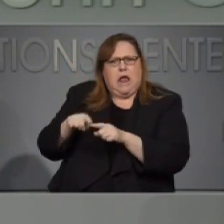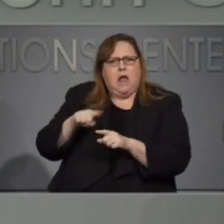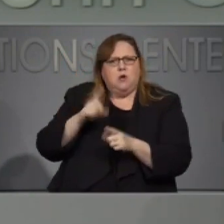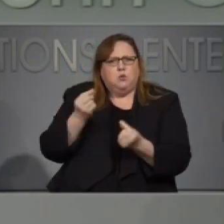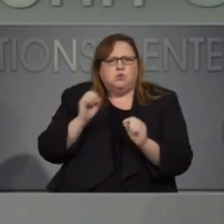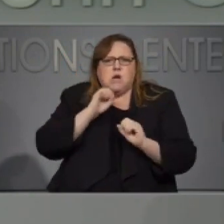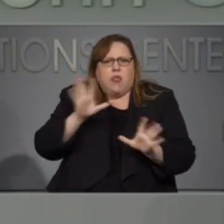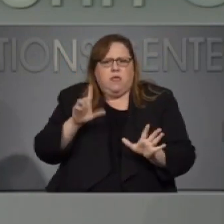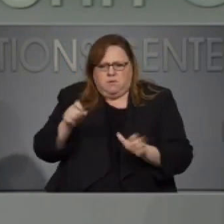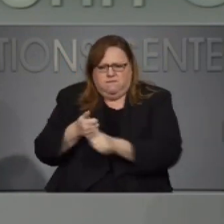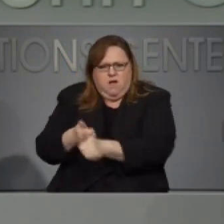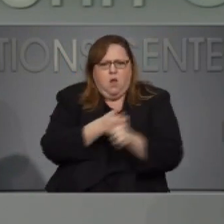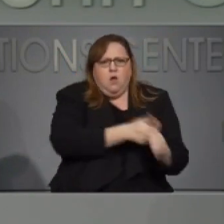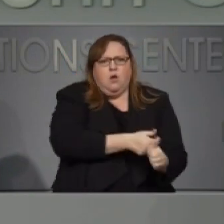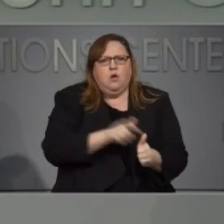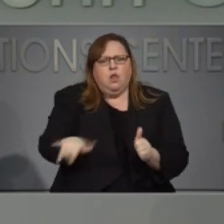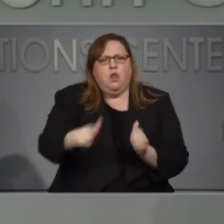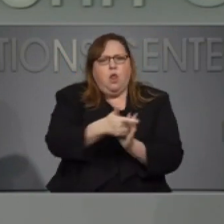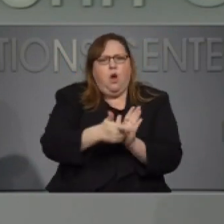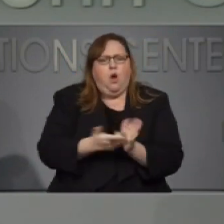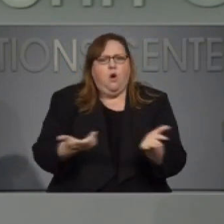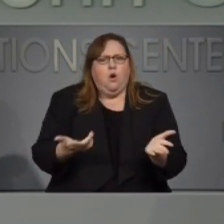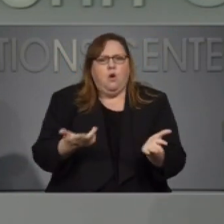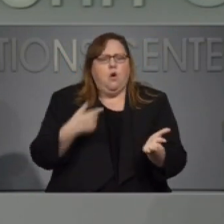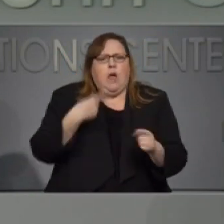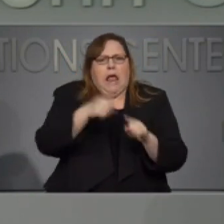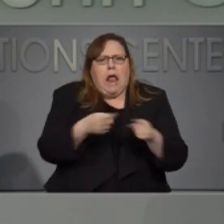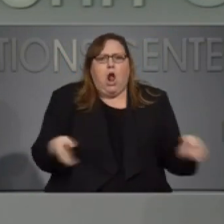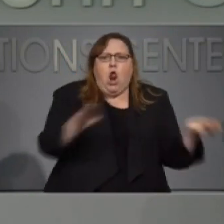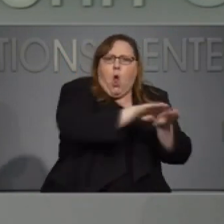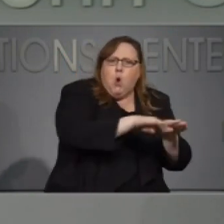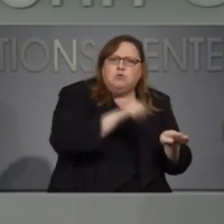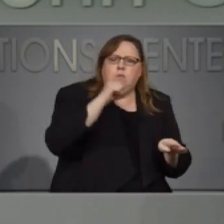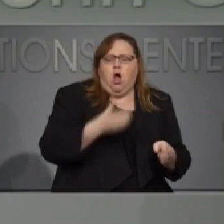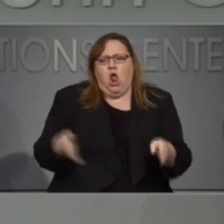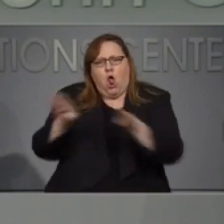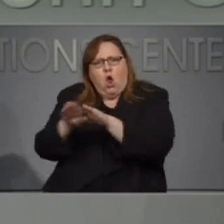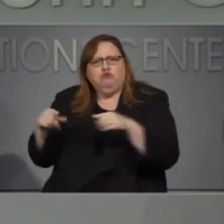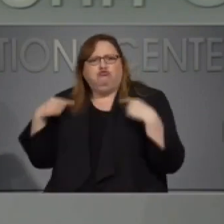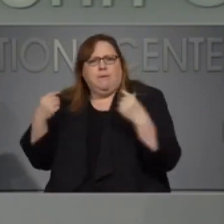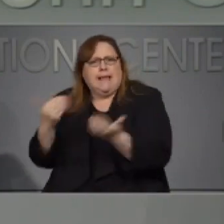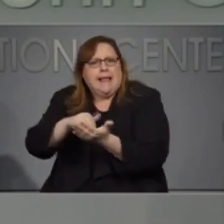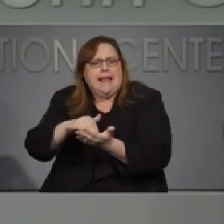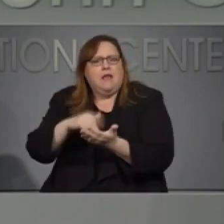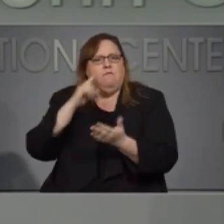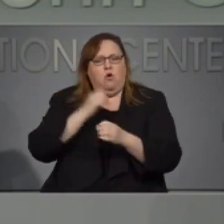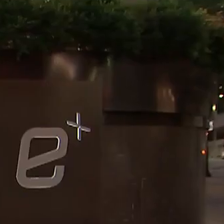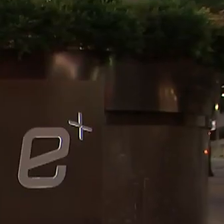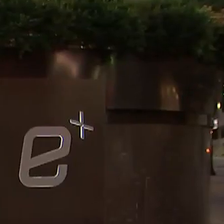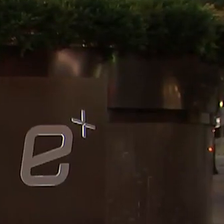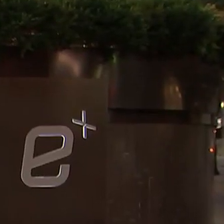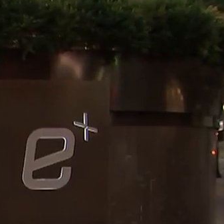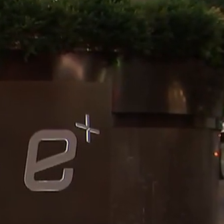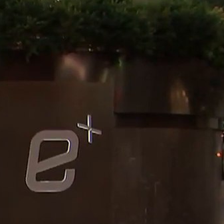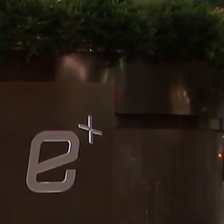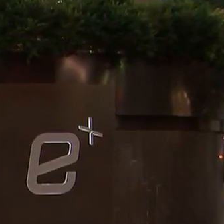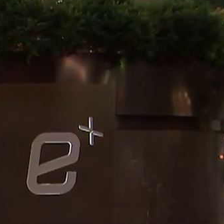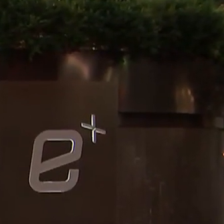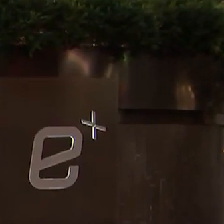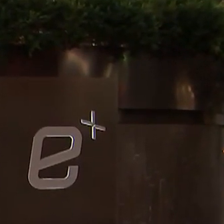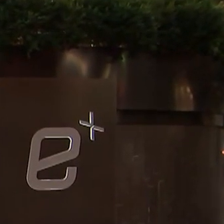to close those again in order to protect the health and safety of the public.